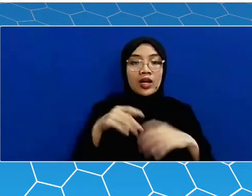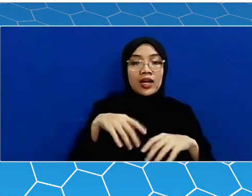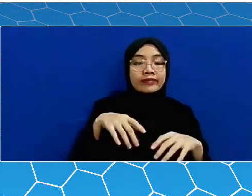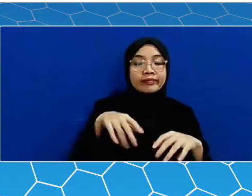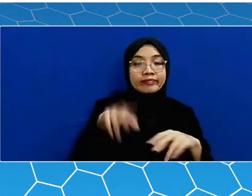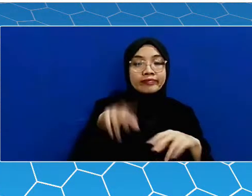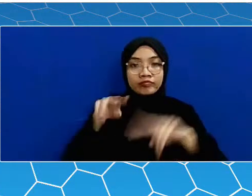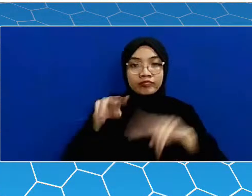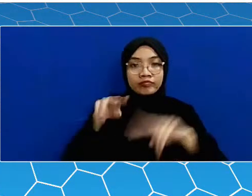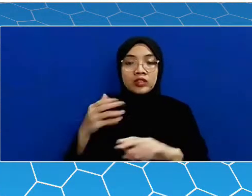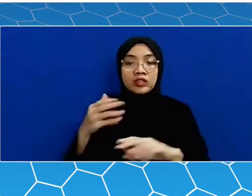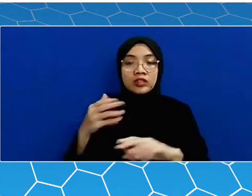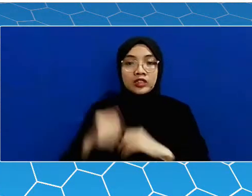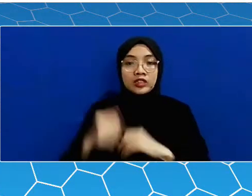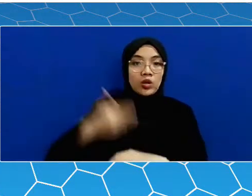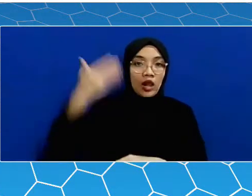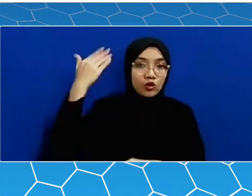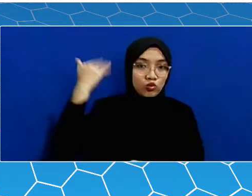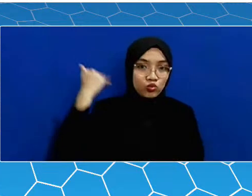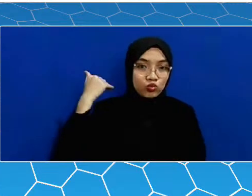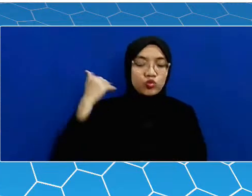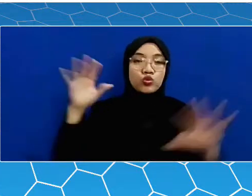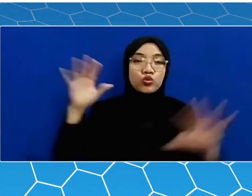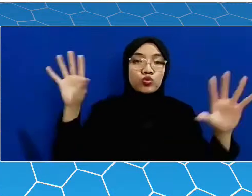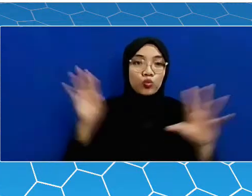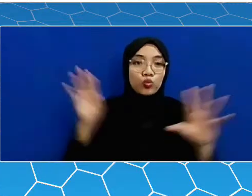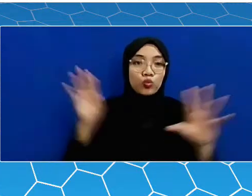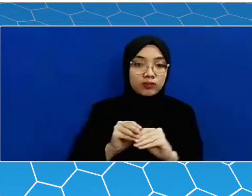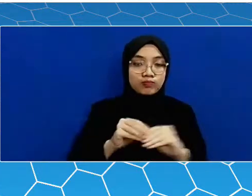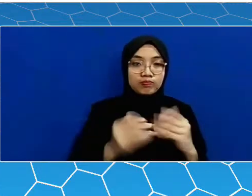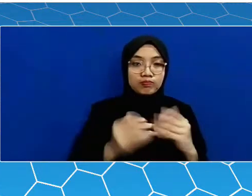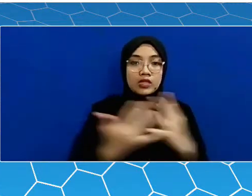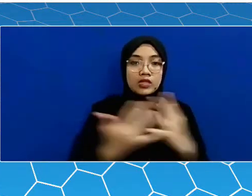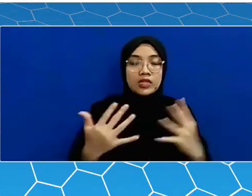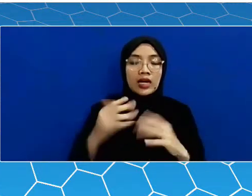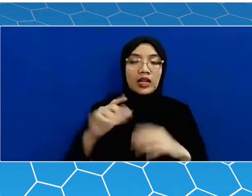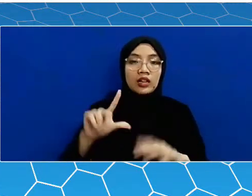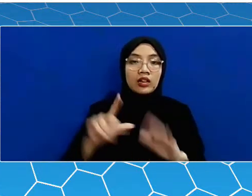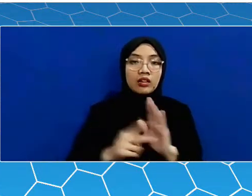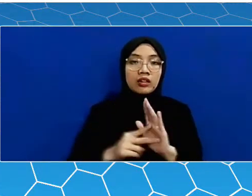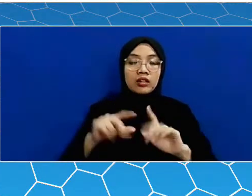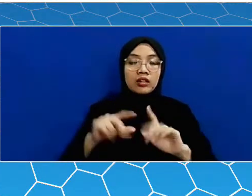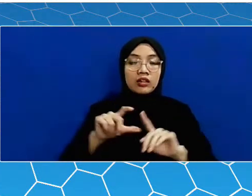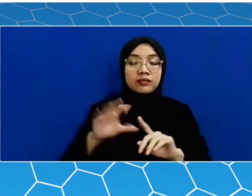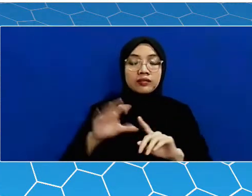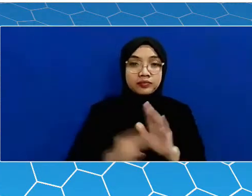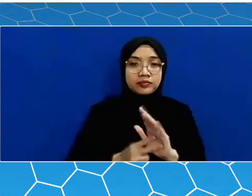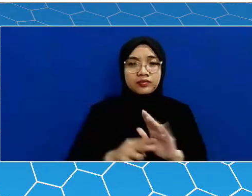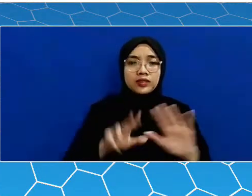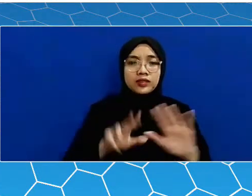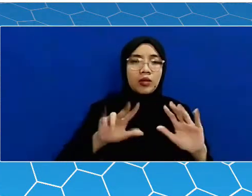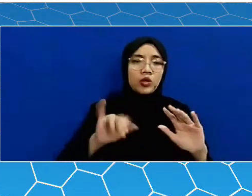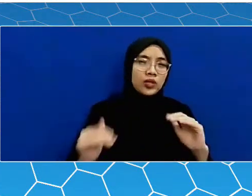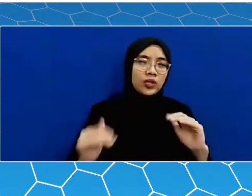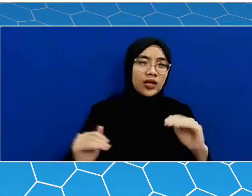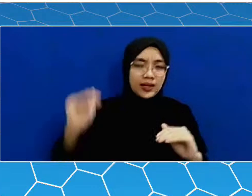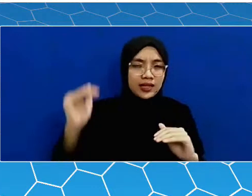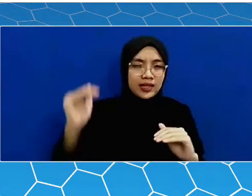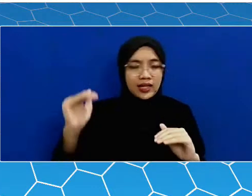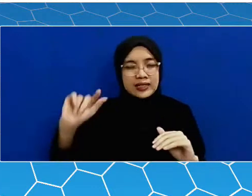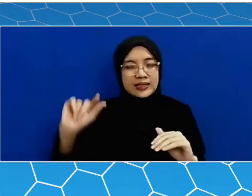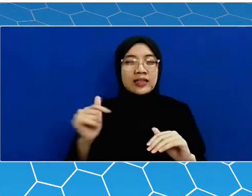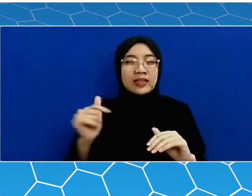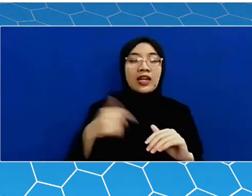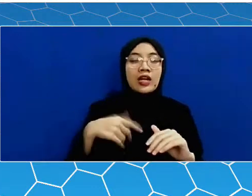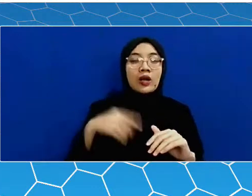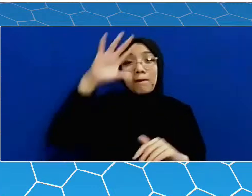the population of London, so this is showing us population of London is just over 8 million. But what is interesting is that during the nighttime and during the daytime,